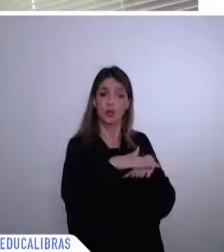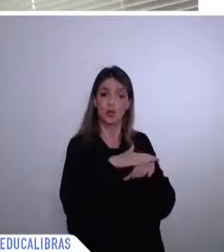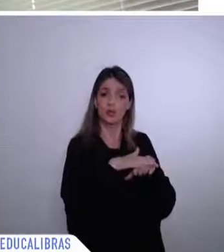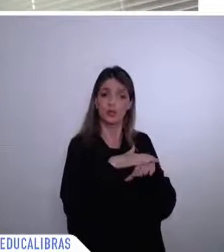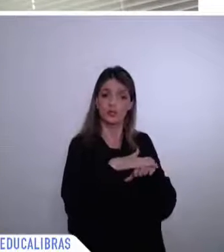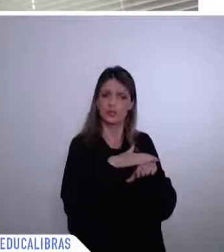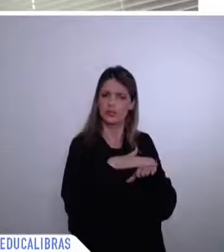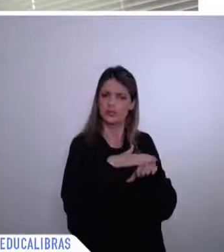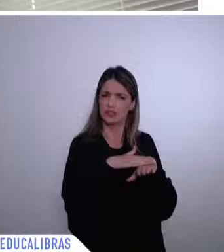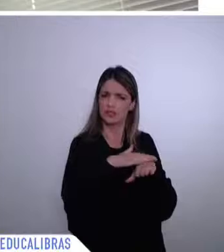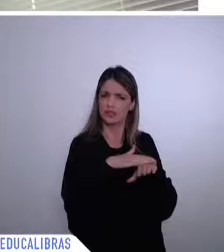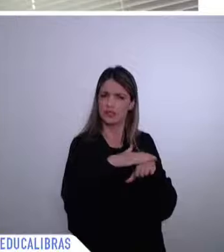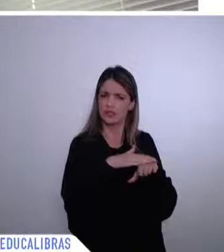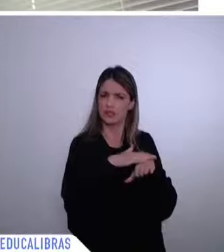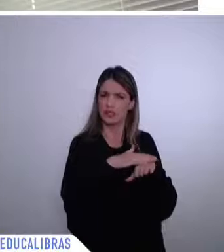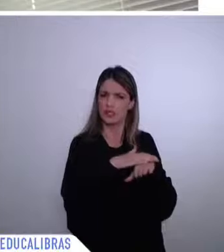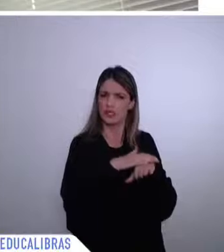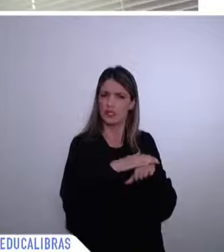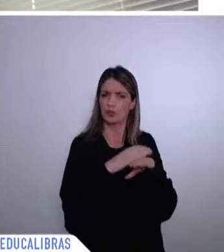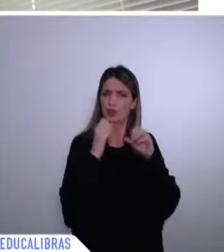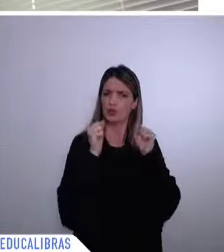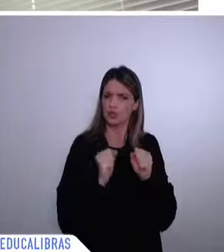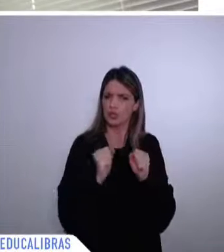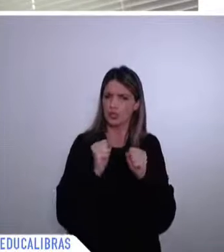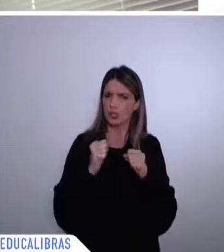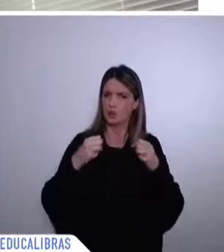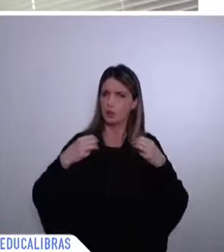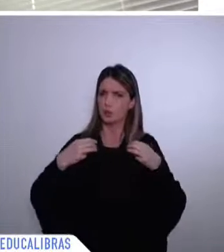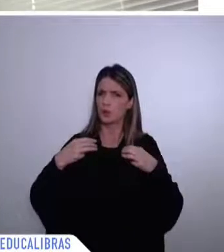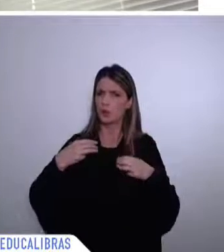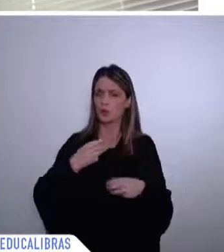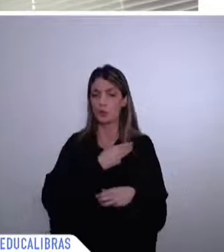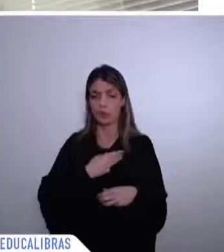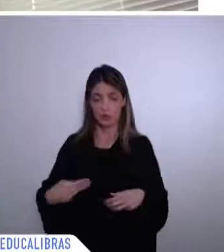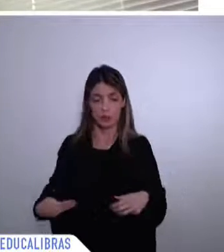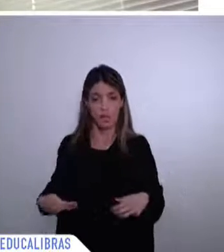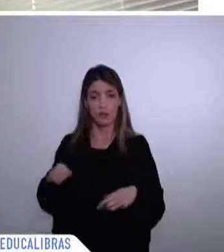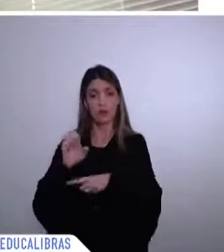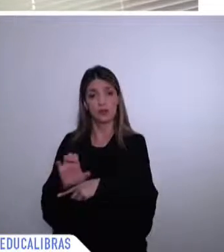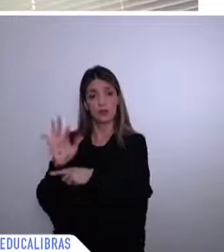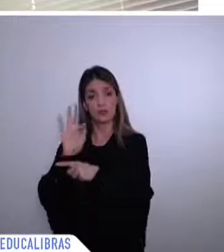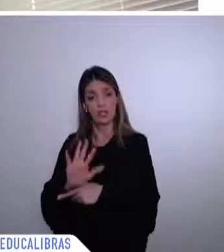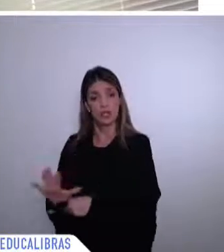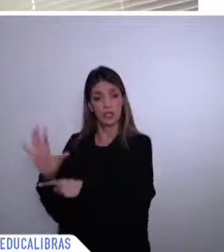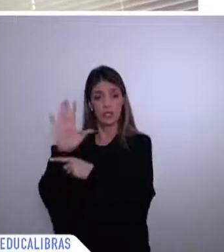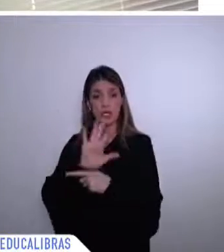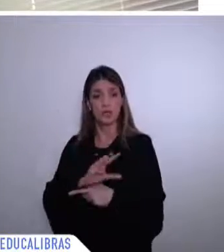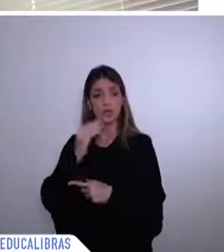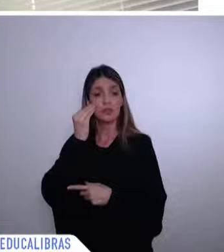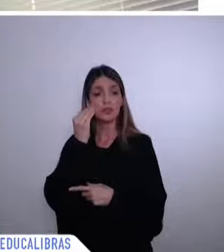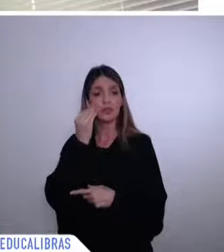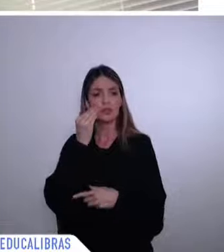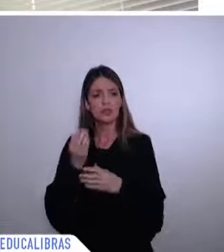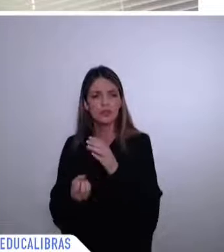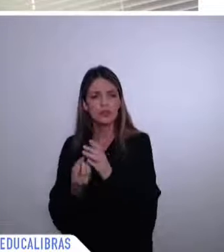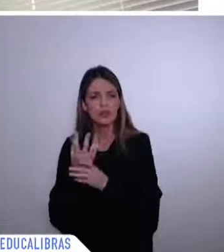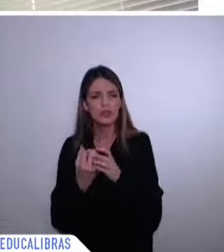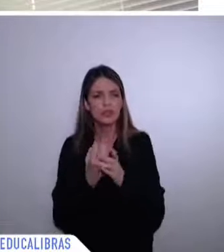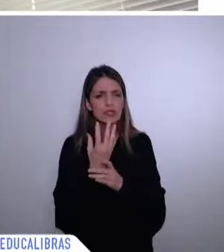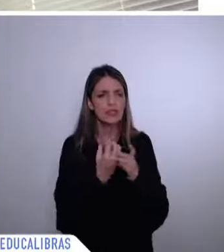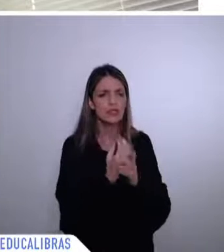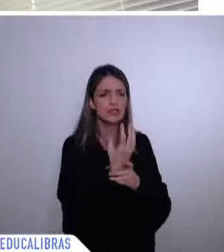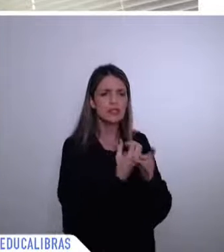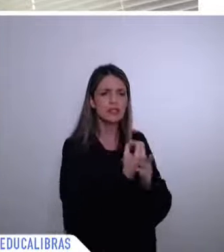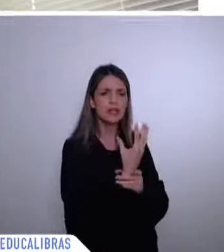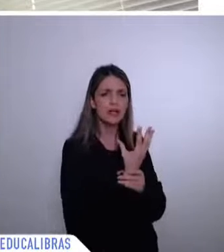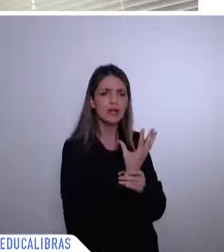that process goes through the powers that be, whatever levels of power we're talking about, we